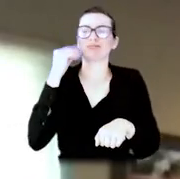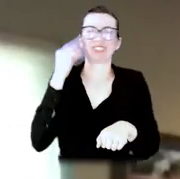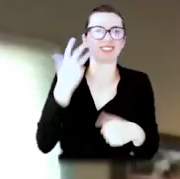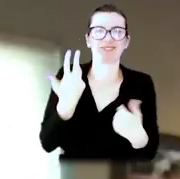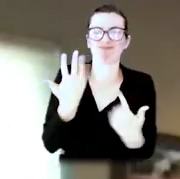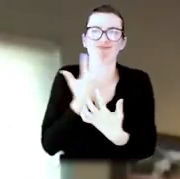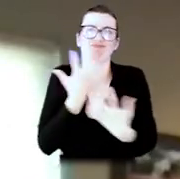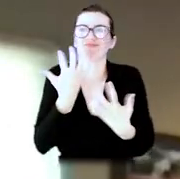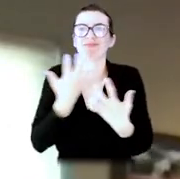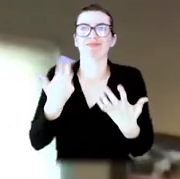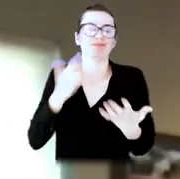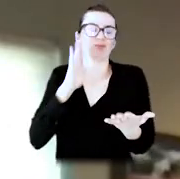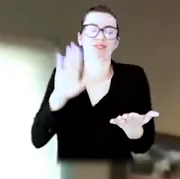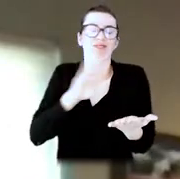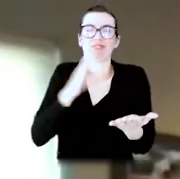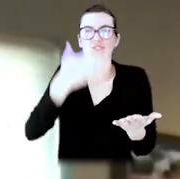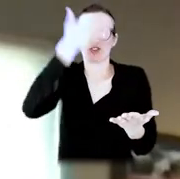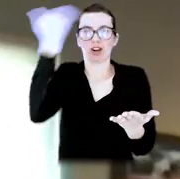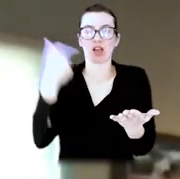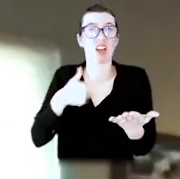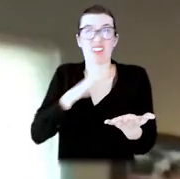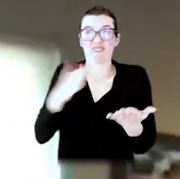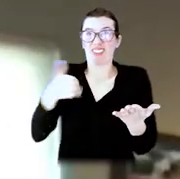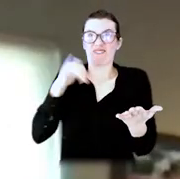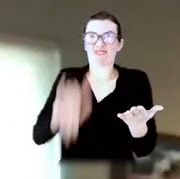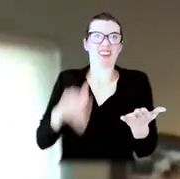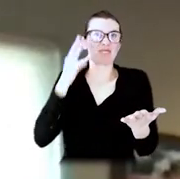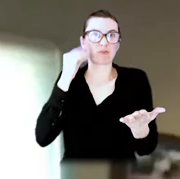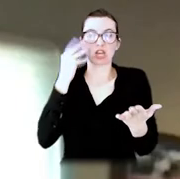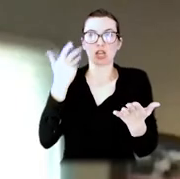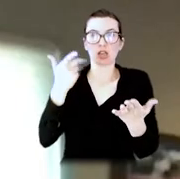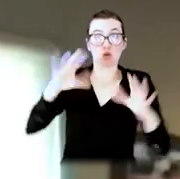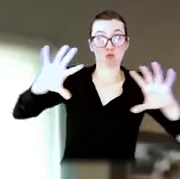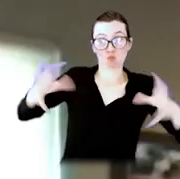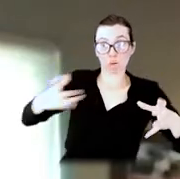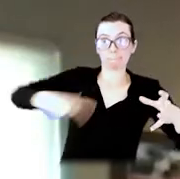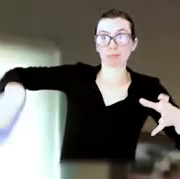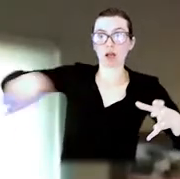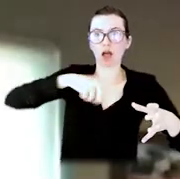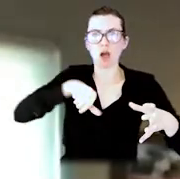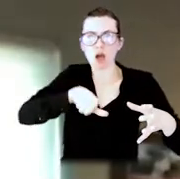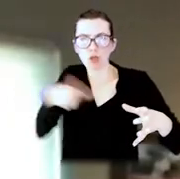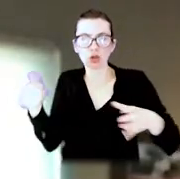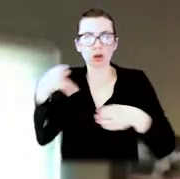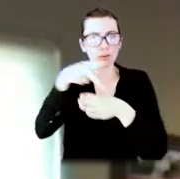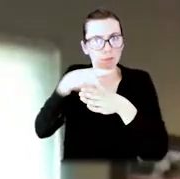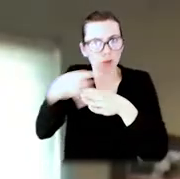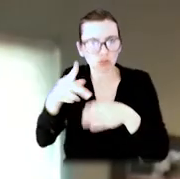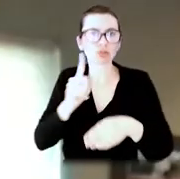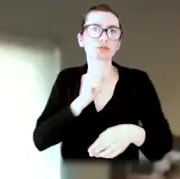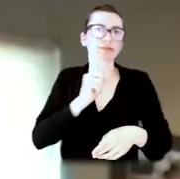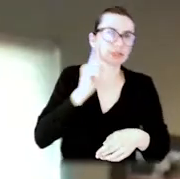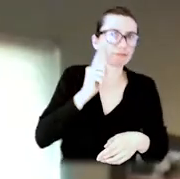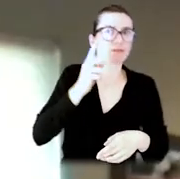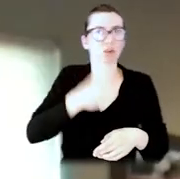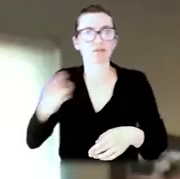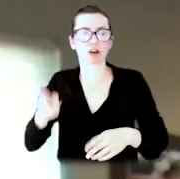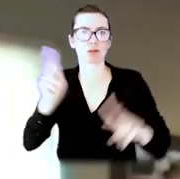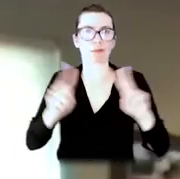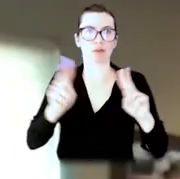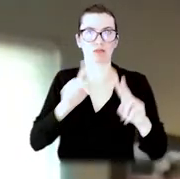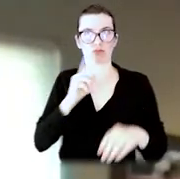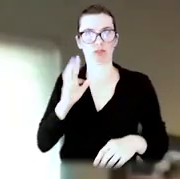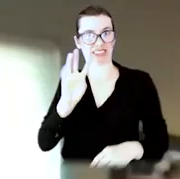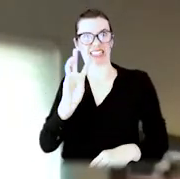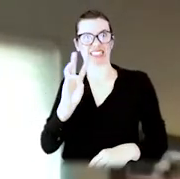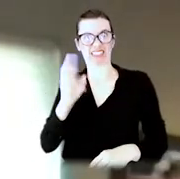because I've never had the opportunity to be in a group with other professional deaf, hard of hearing people. And there were 6 of